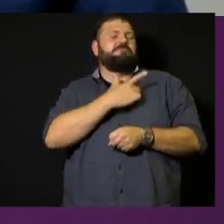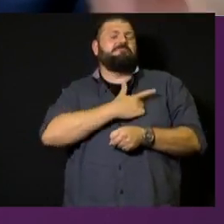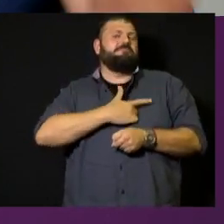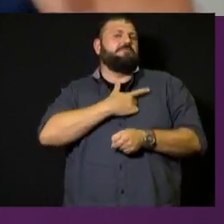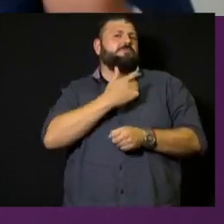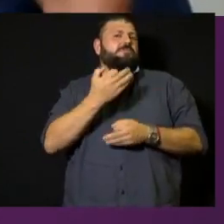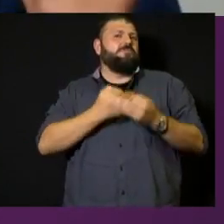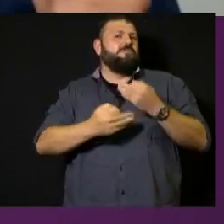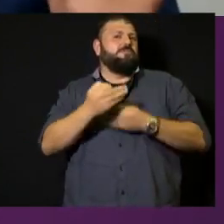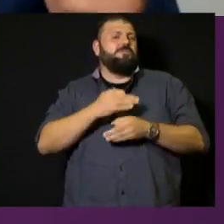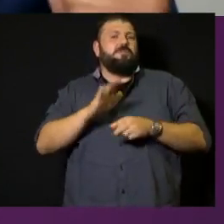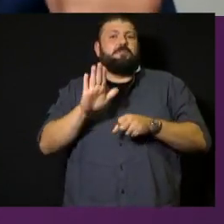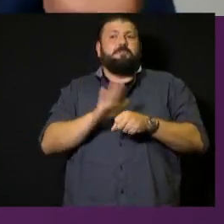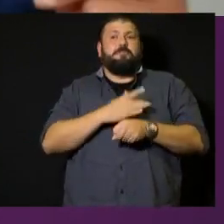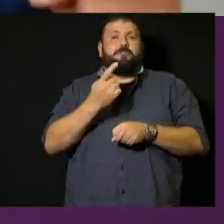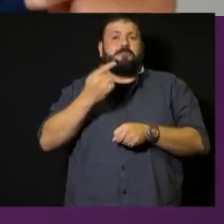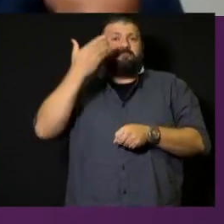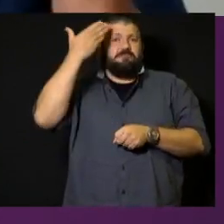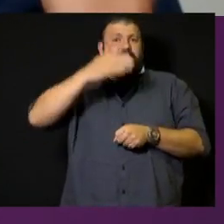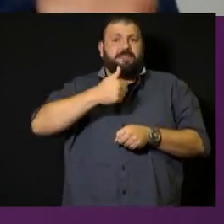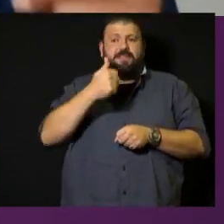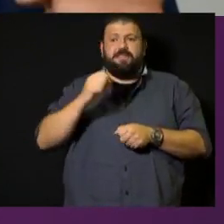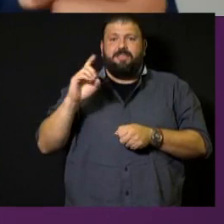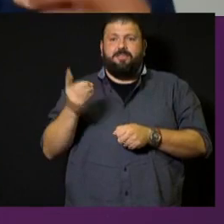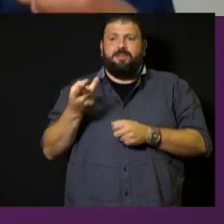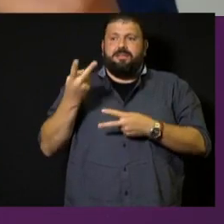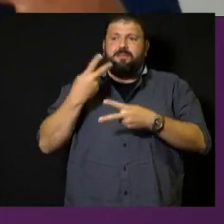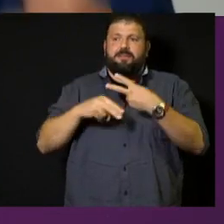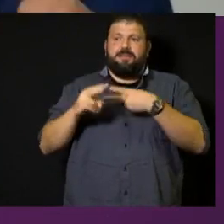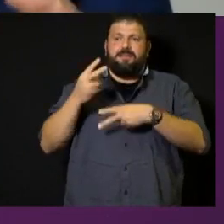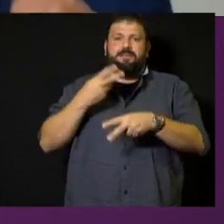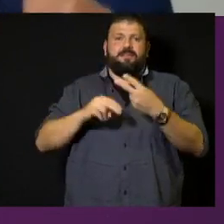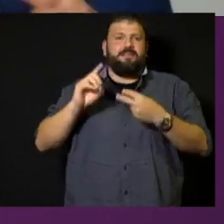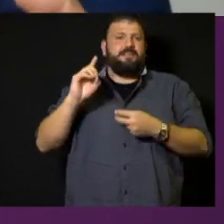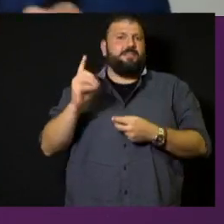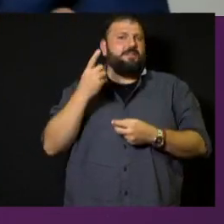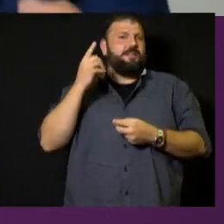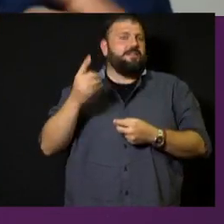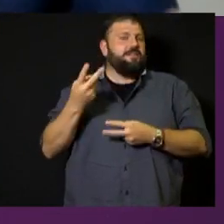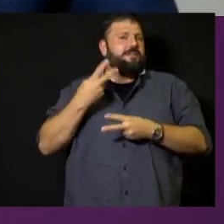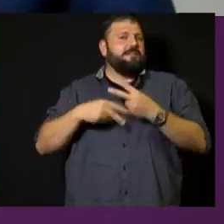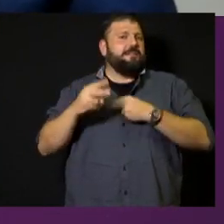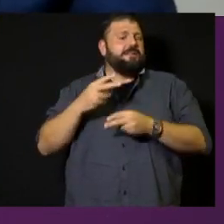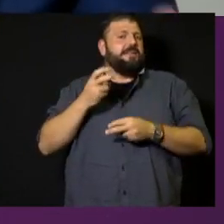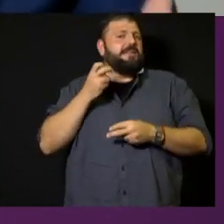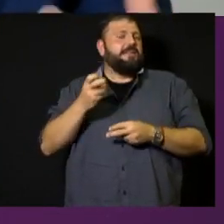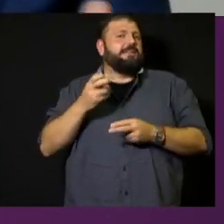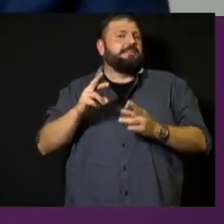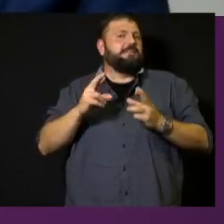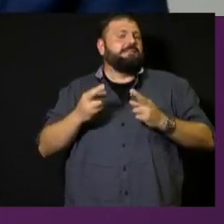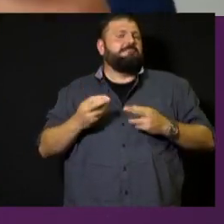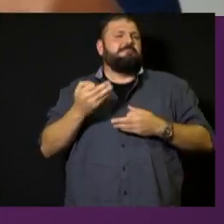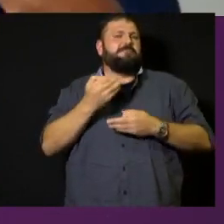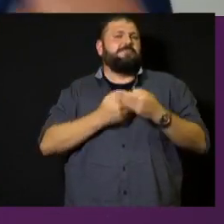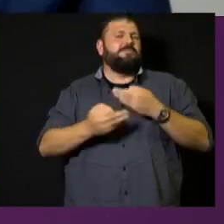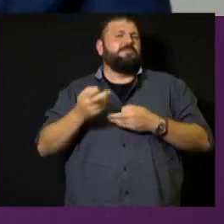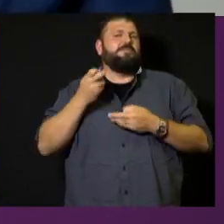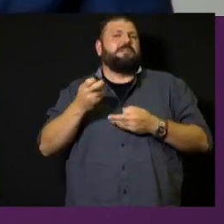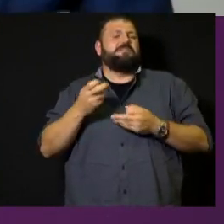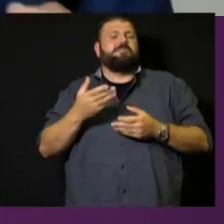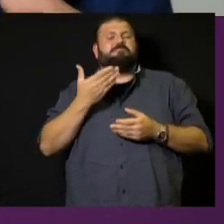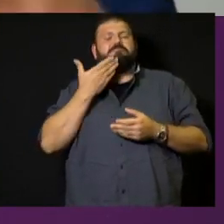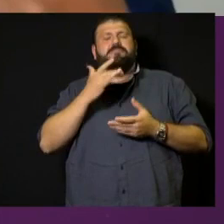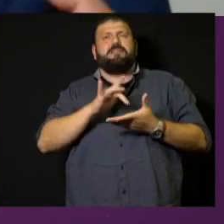that's spectacular because every dollar that comes to our account, every dollar from OmniLife